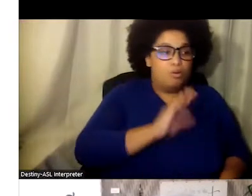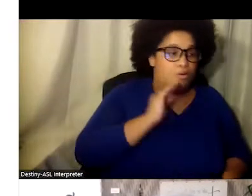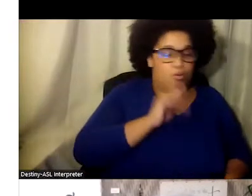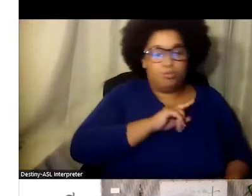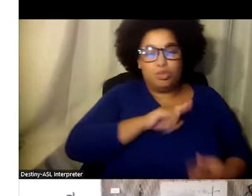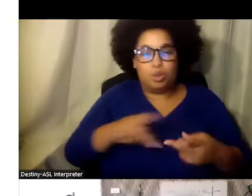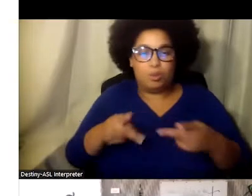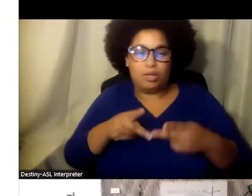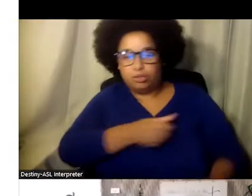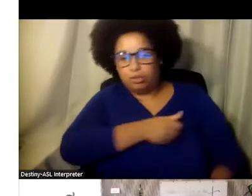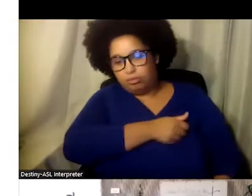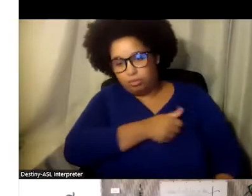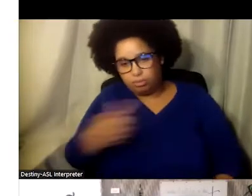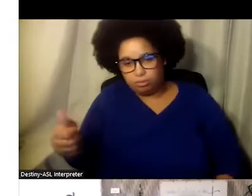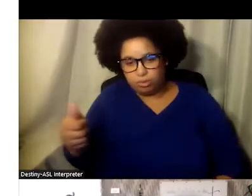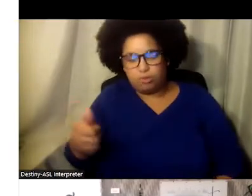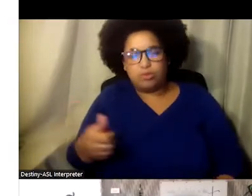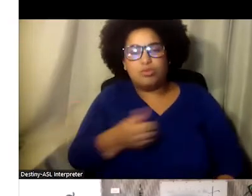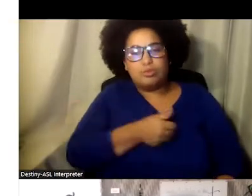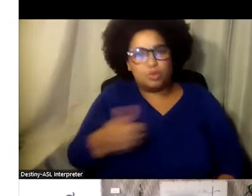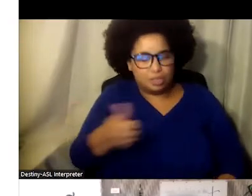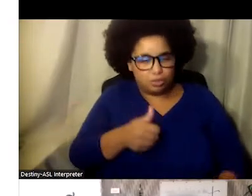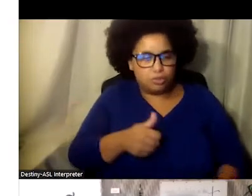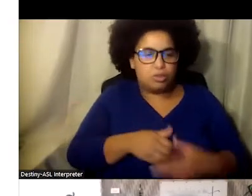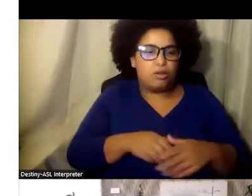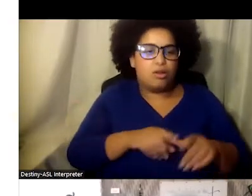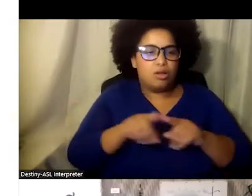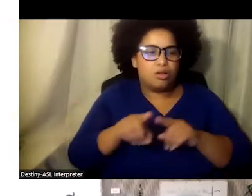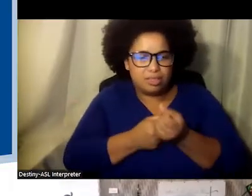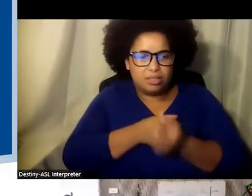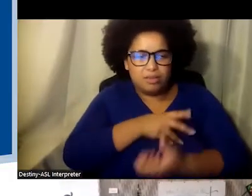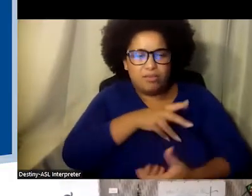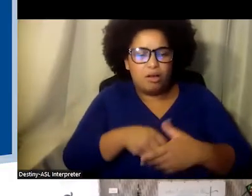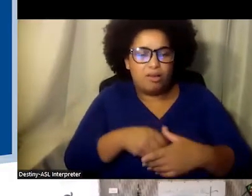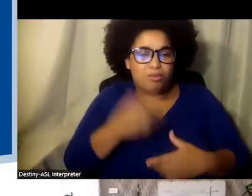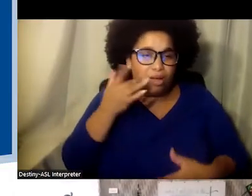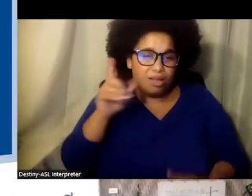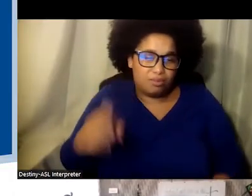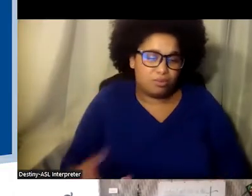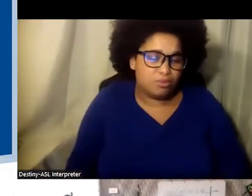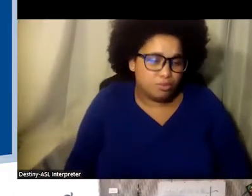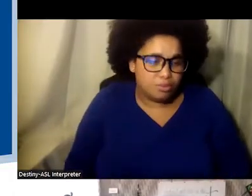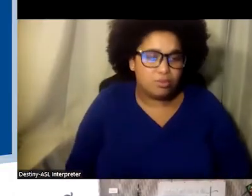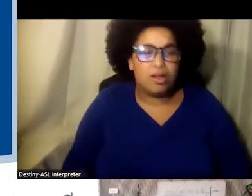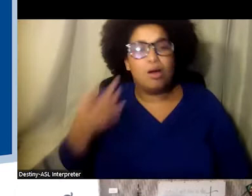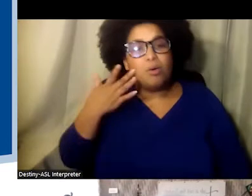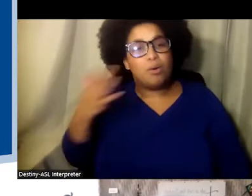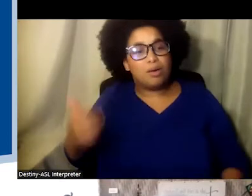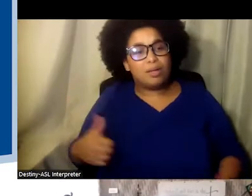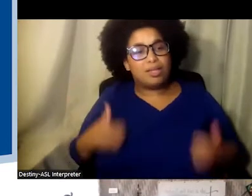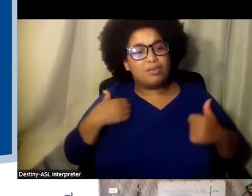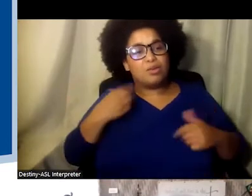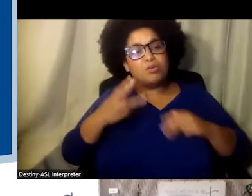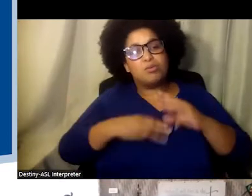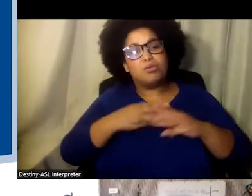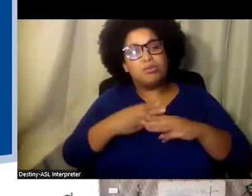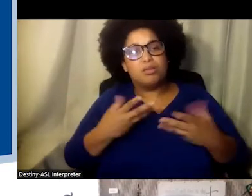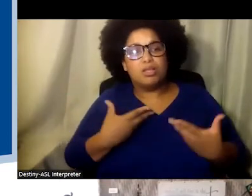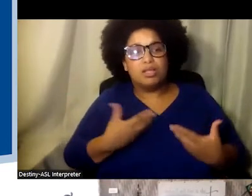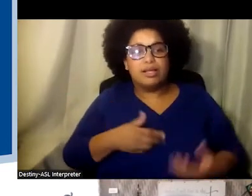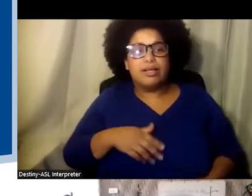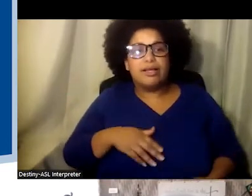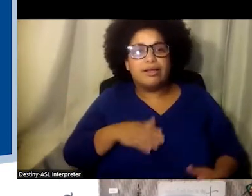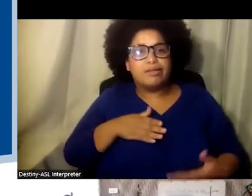support and education, and we do a lot of policy and budget advocacy. We have to because we live in a society that is ageist